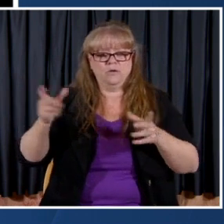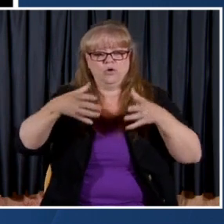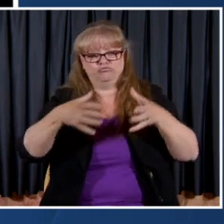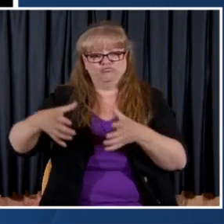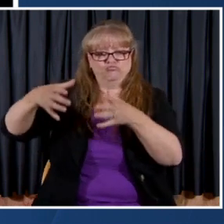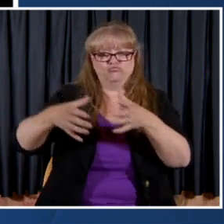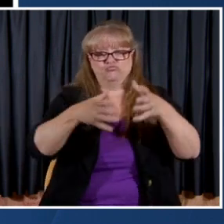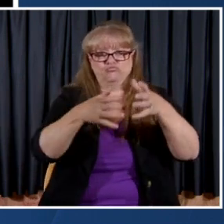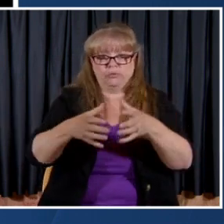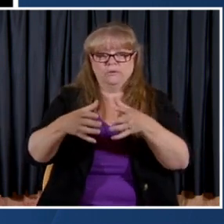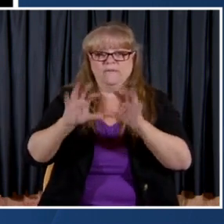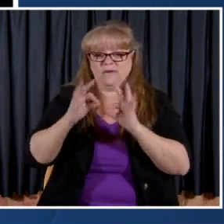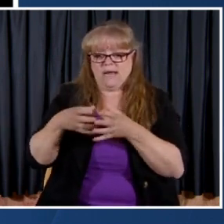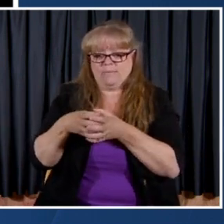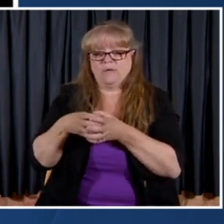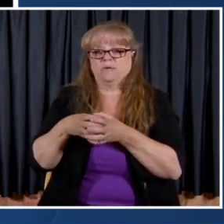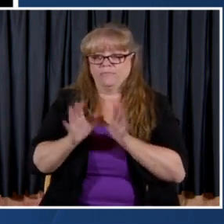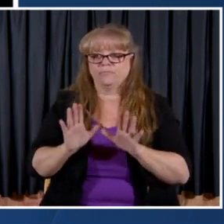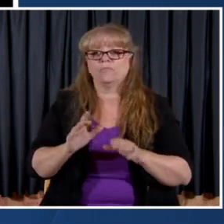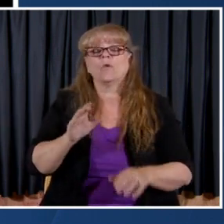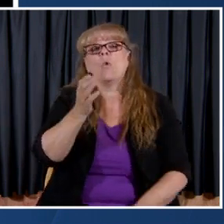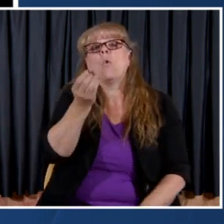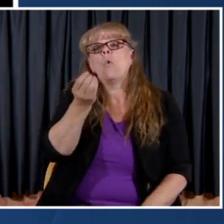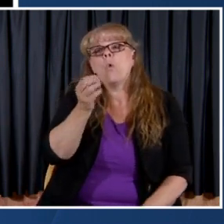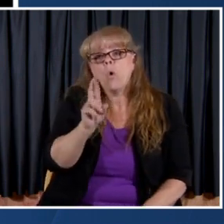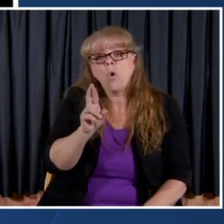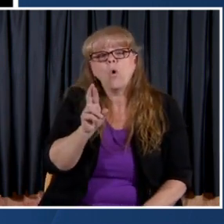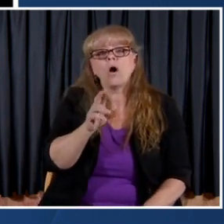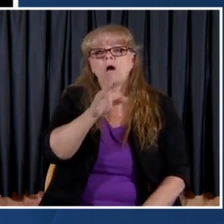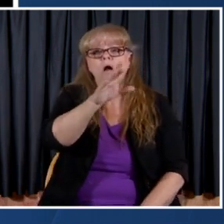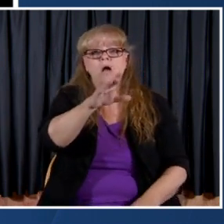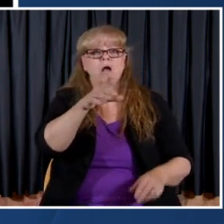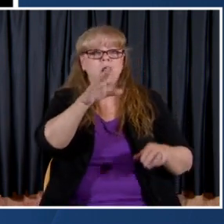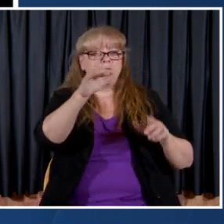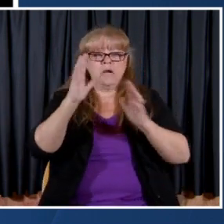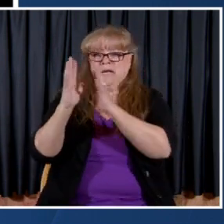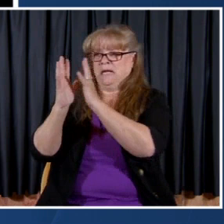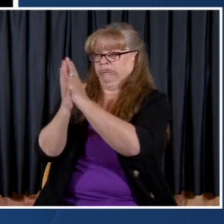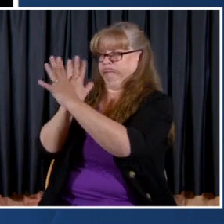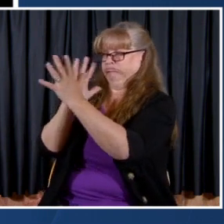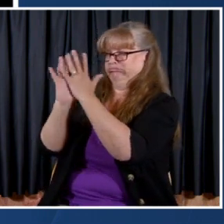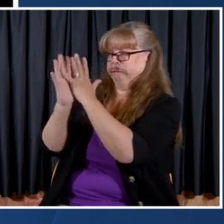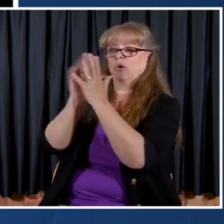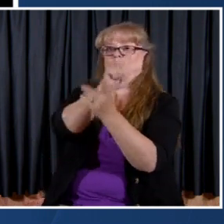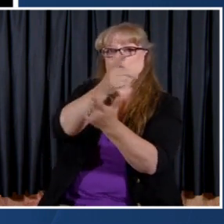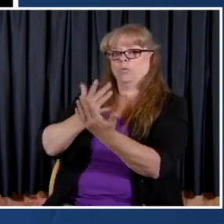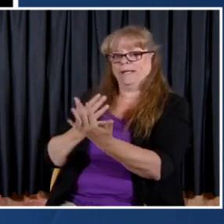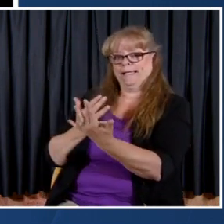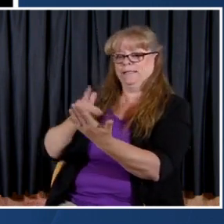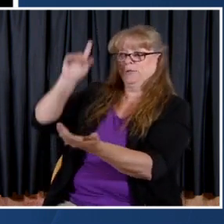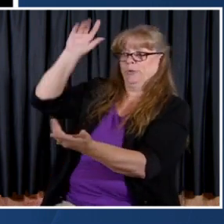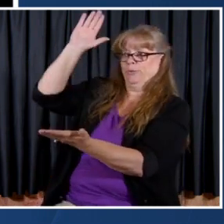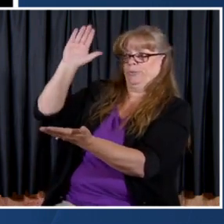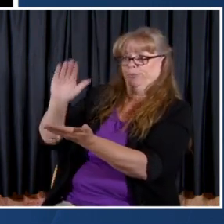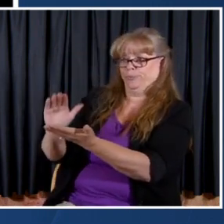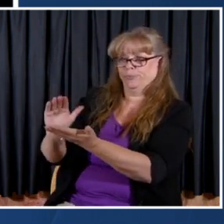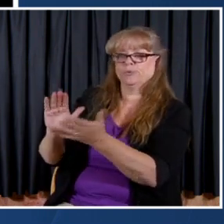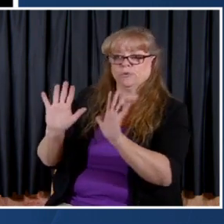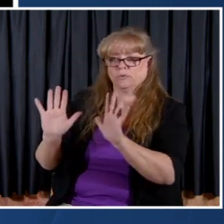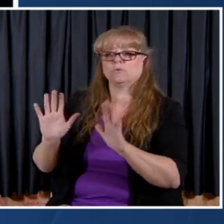way. We want to make sure that we're able to be healthy outdoors without jeopardizing the lives of those who surround